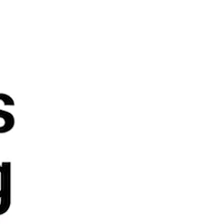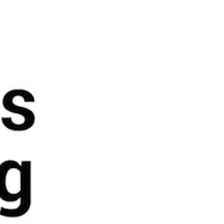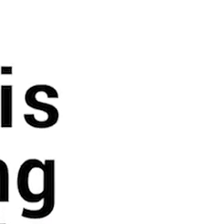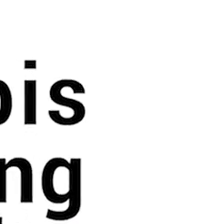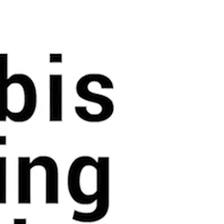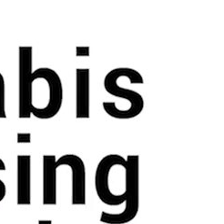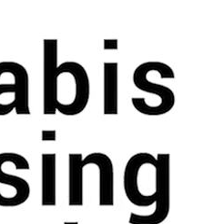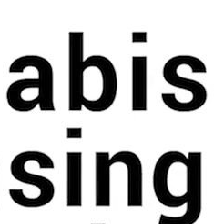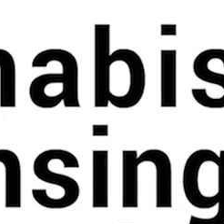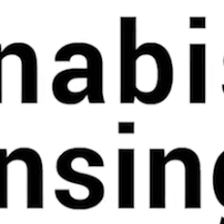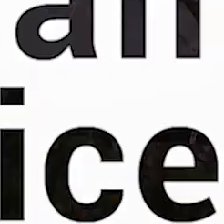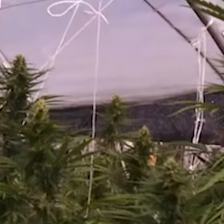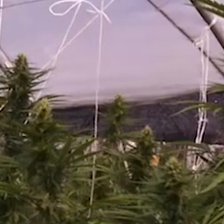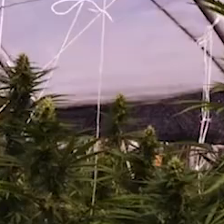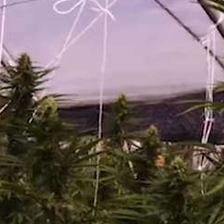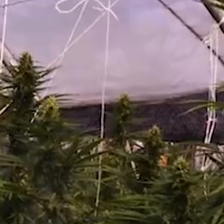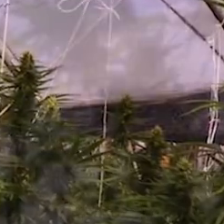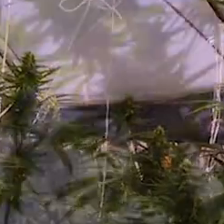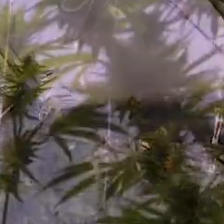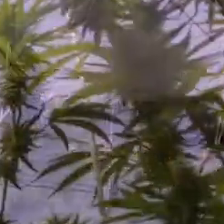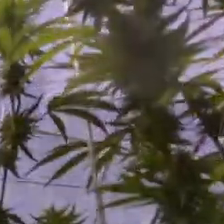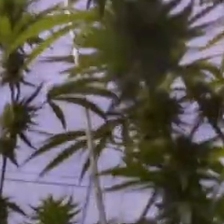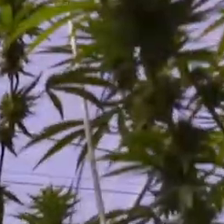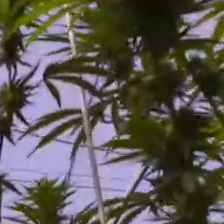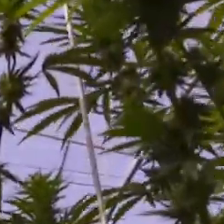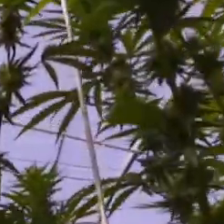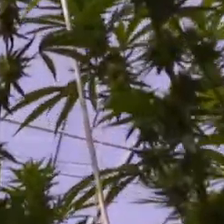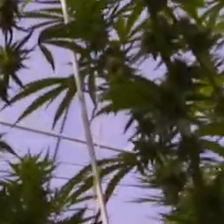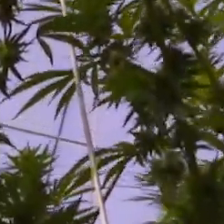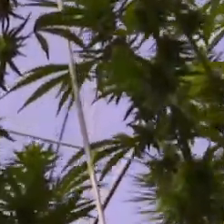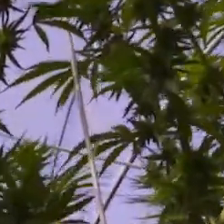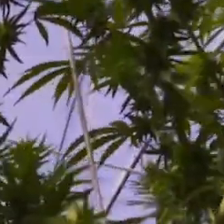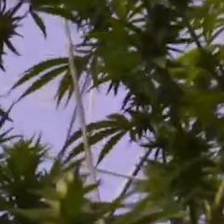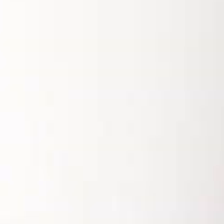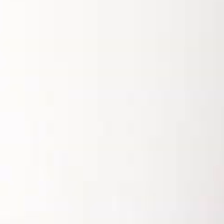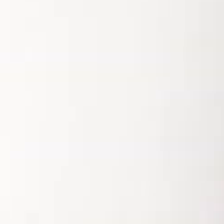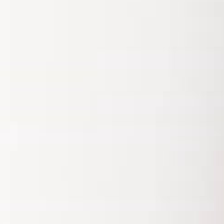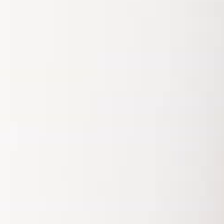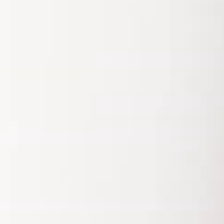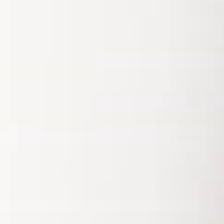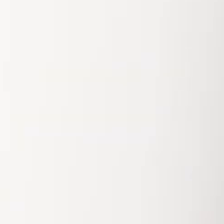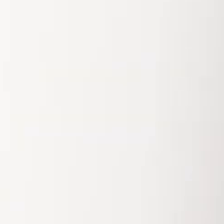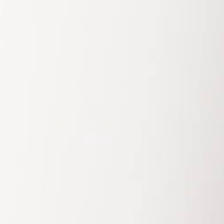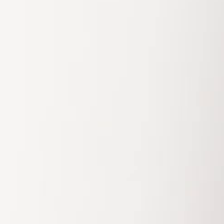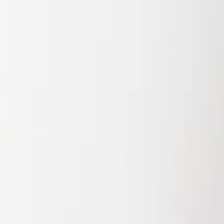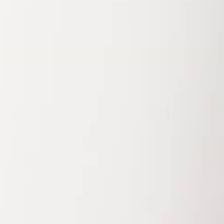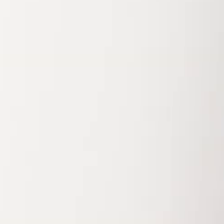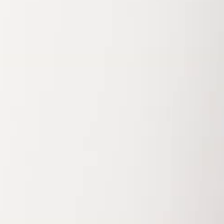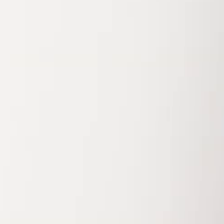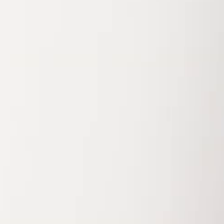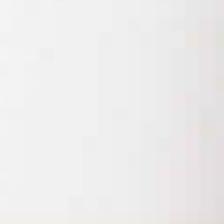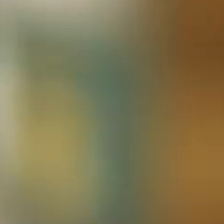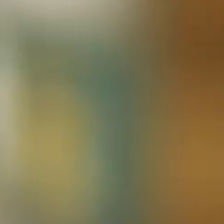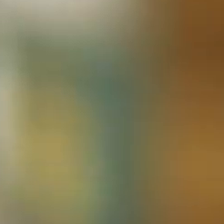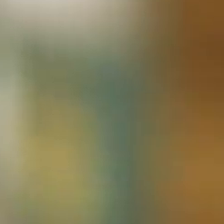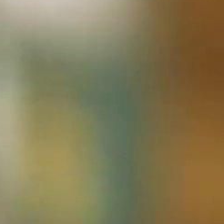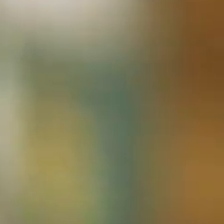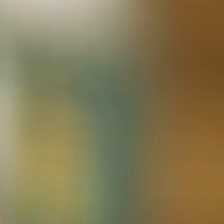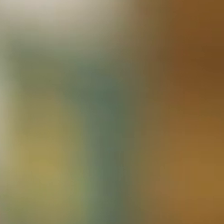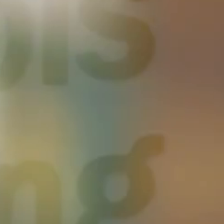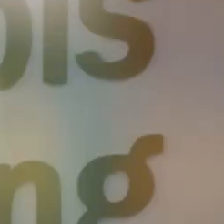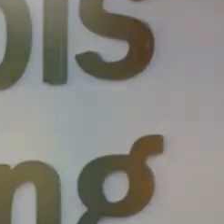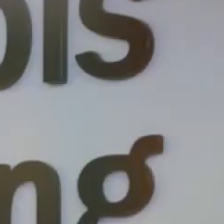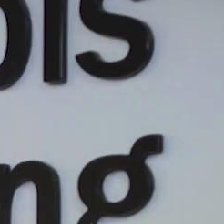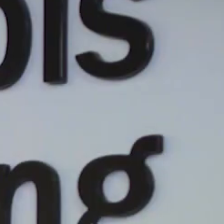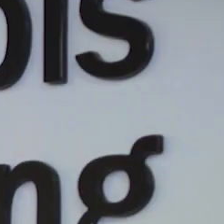The Cannabis Licensing Authority is committed to supporting the creation of a regulatory framework for the growth and sustainability of Jamaica's medical cannabis